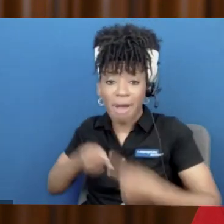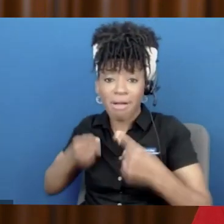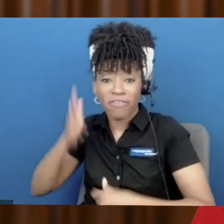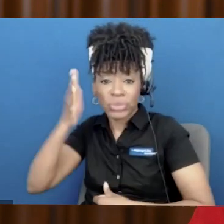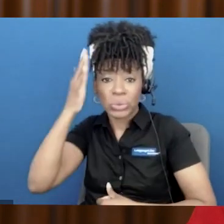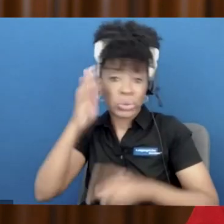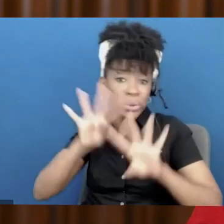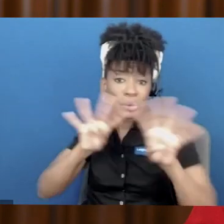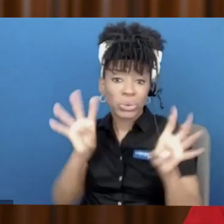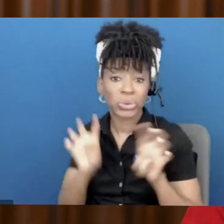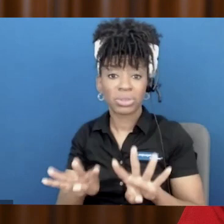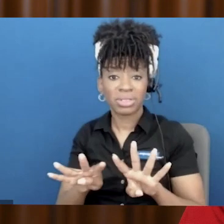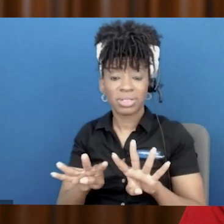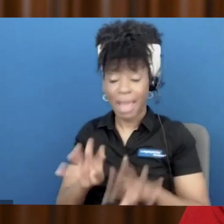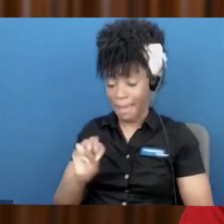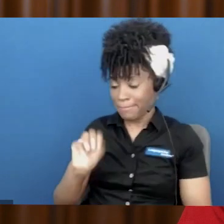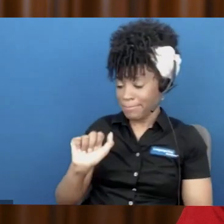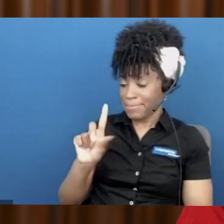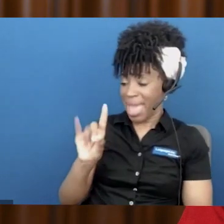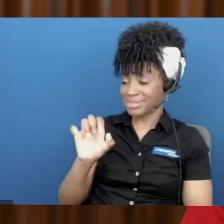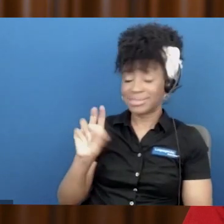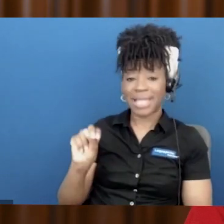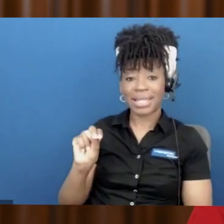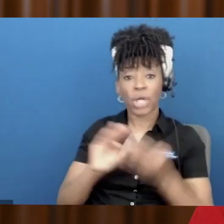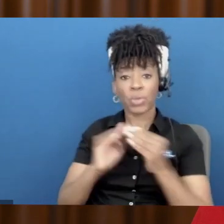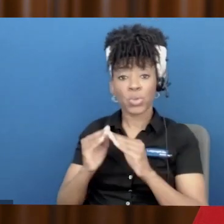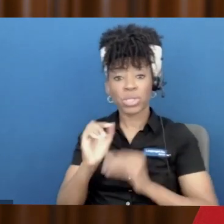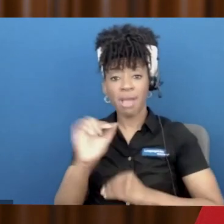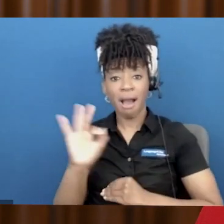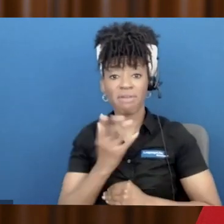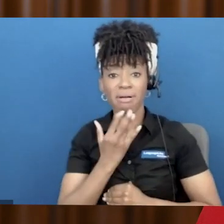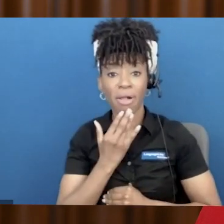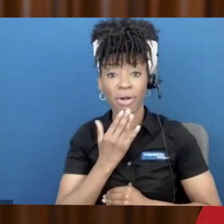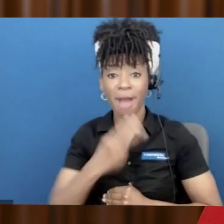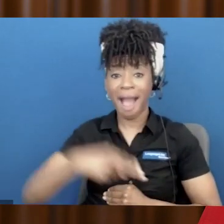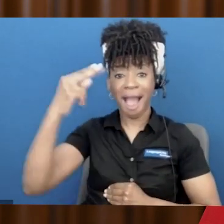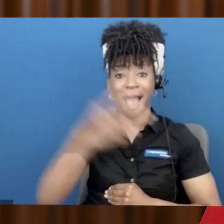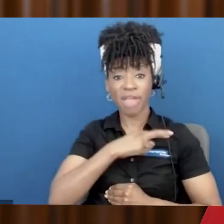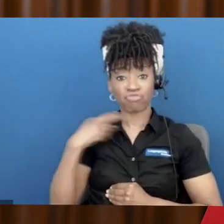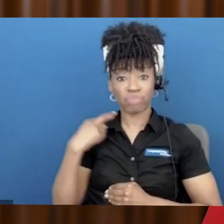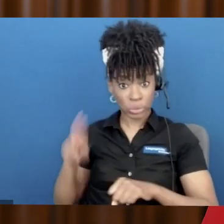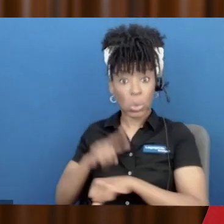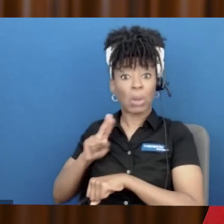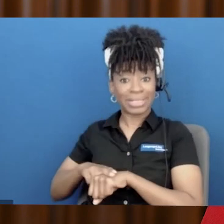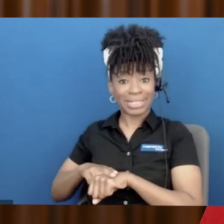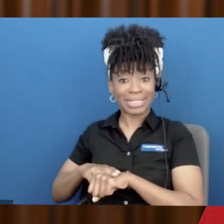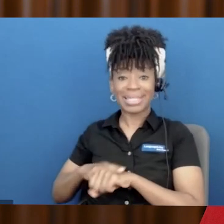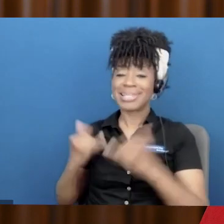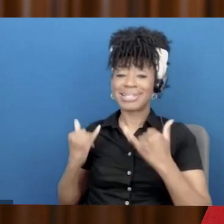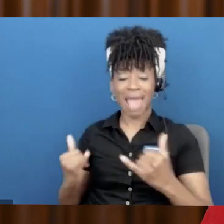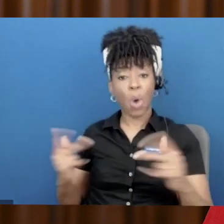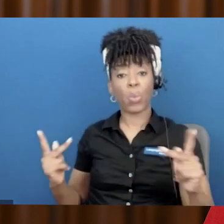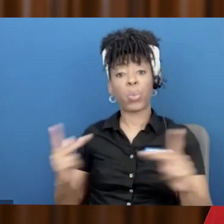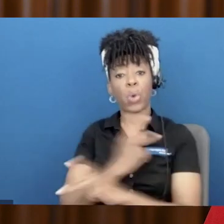bring. And Madison's communities of color, at higher risk under normal conditions, have been disproportionately hit